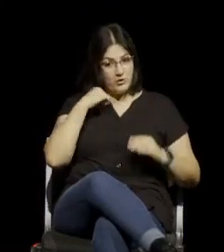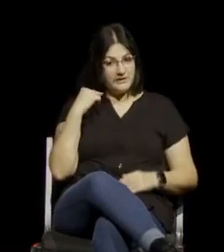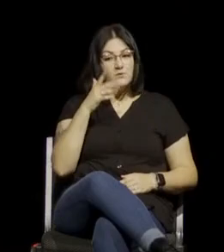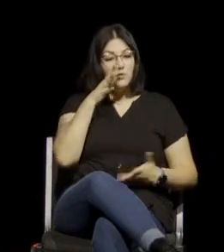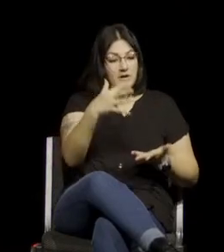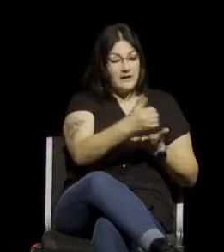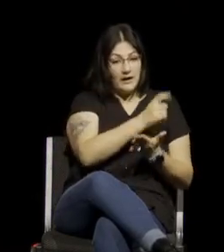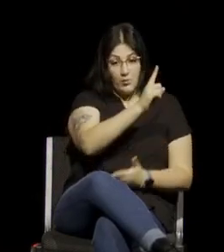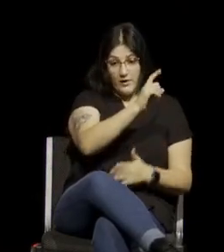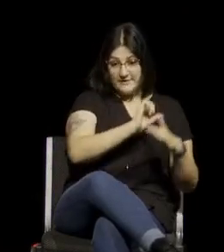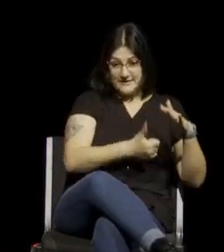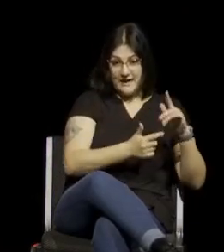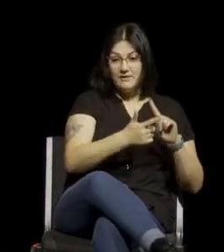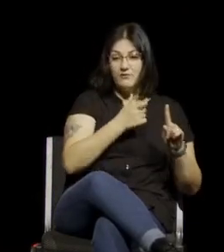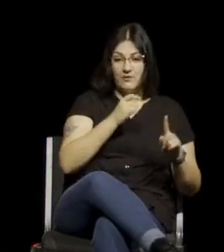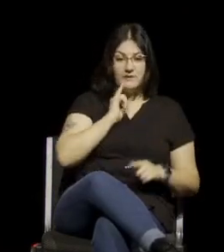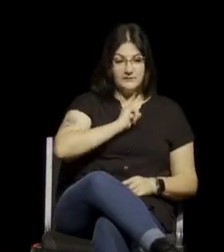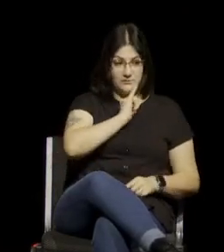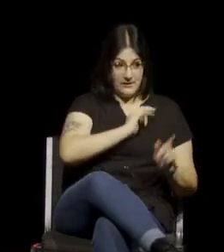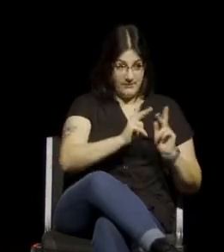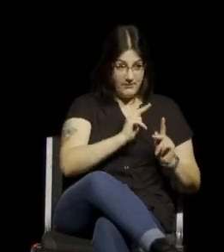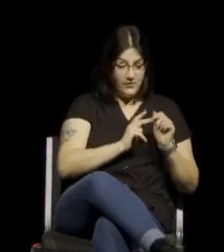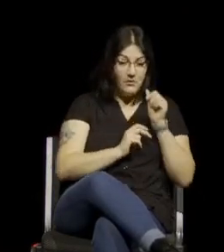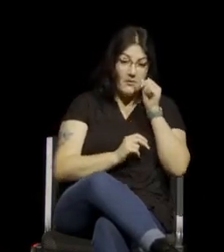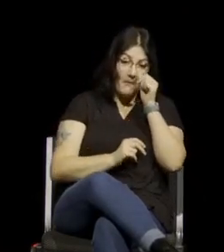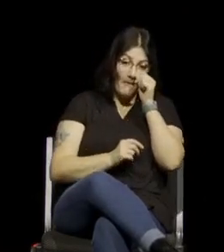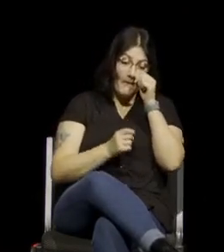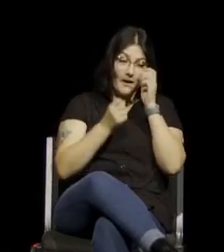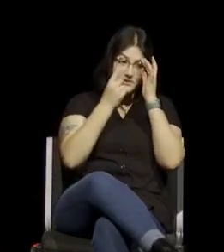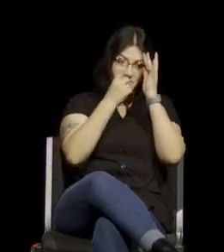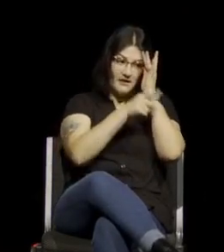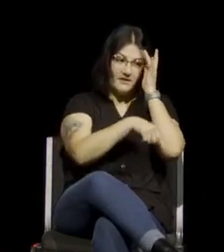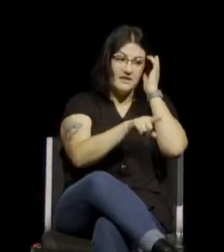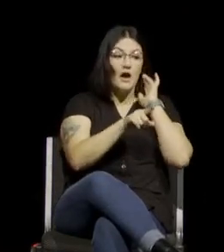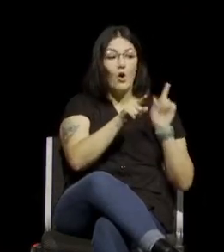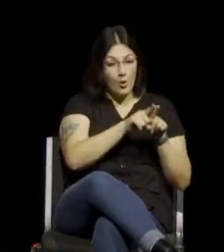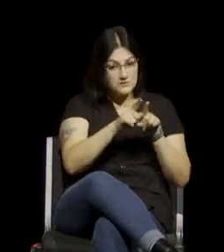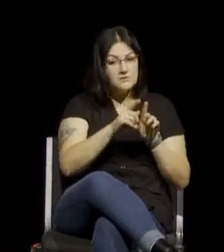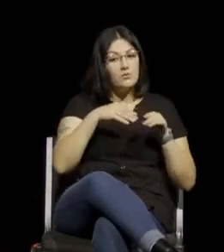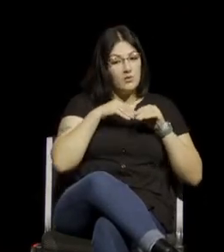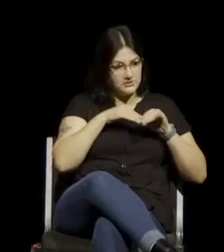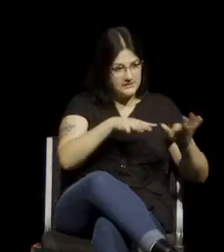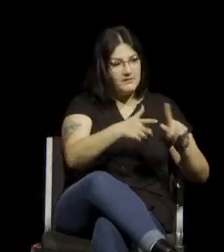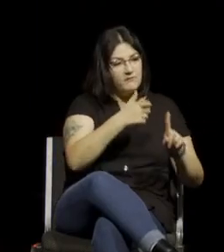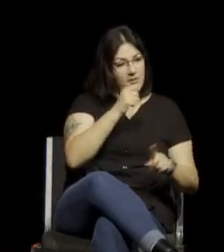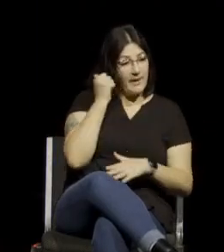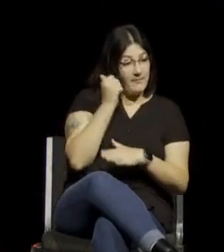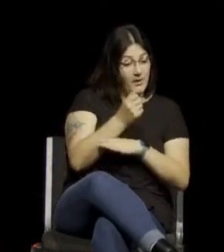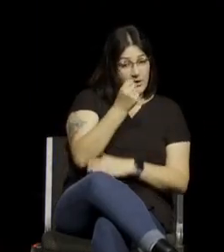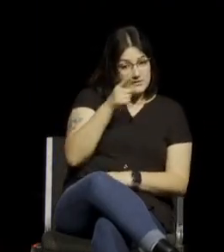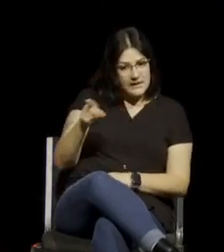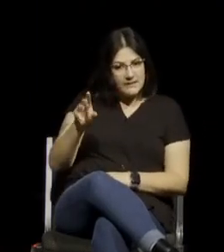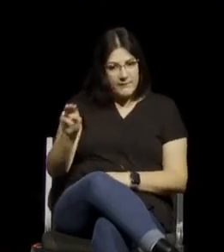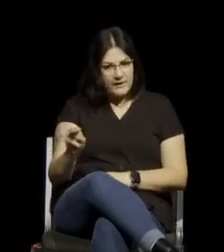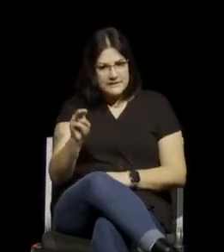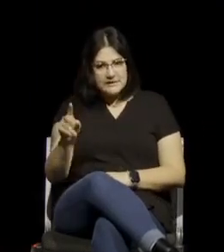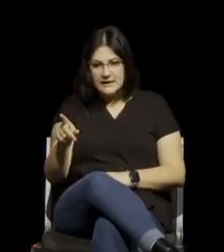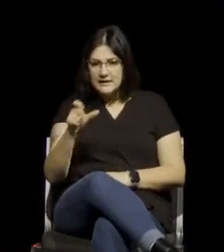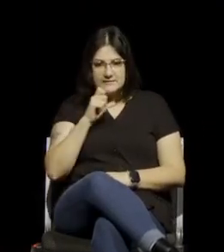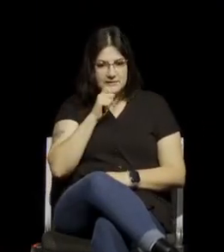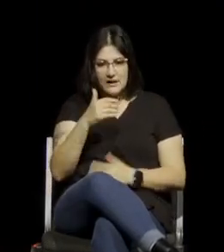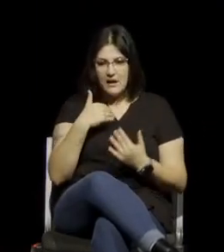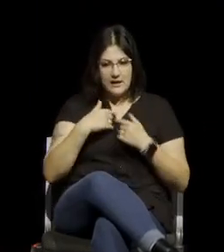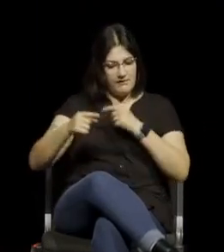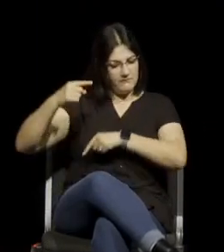the Israelite people, even though they also are descended from Abraham. This man, however, did not trace his